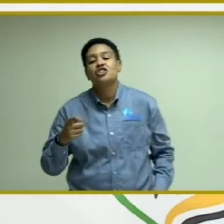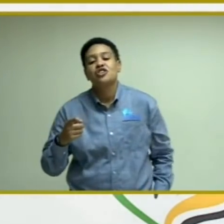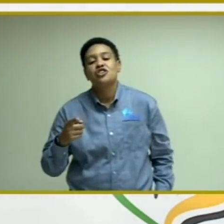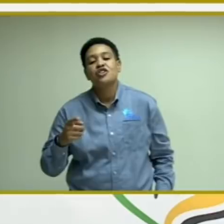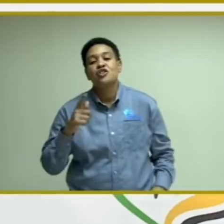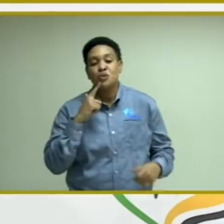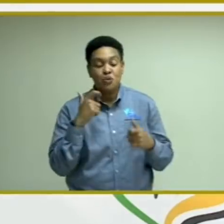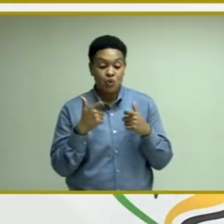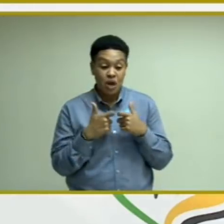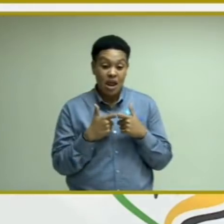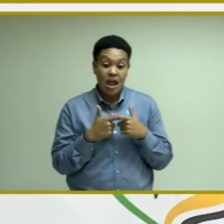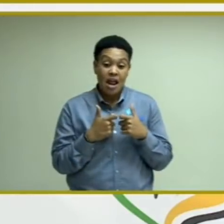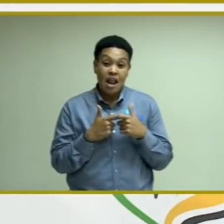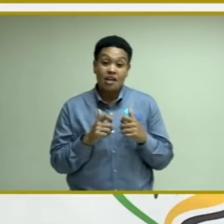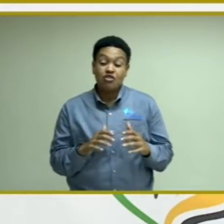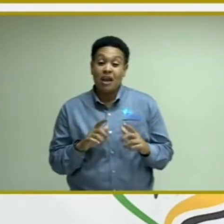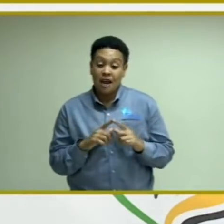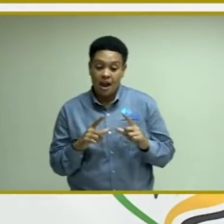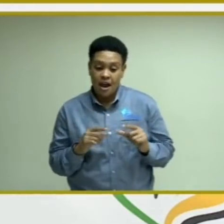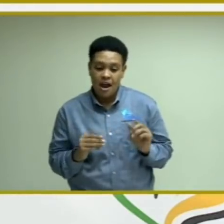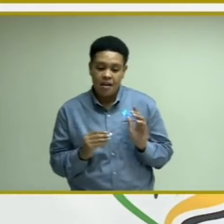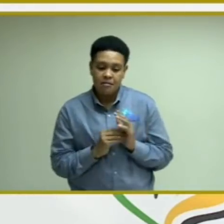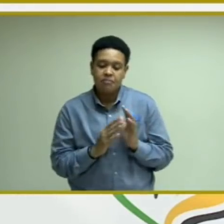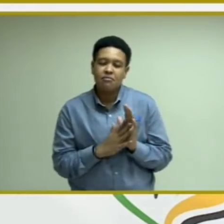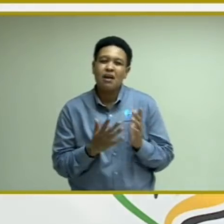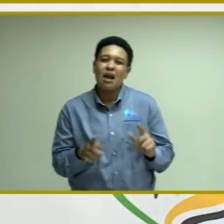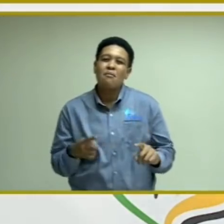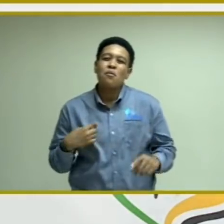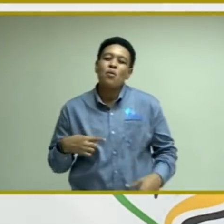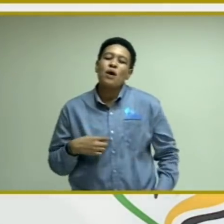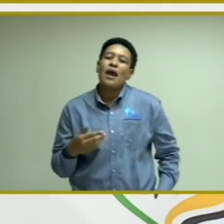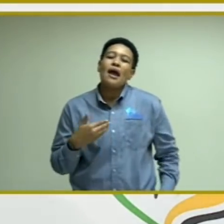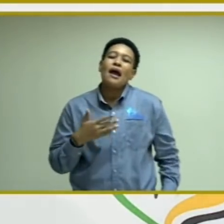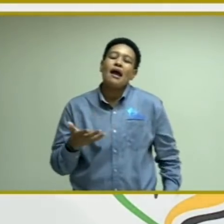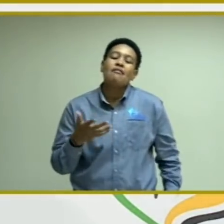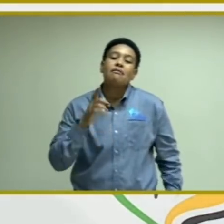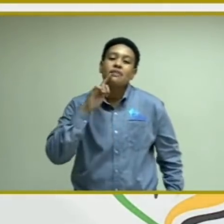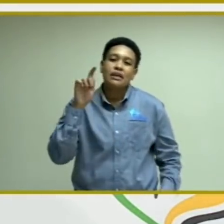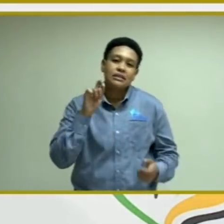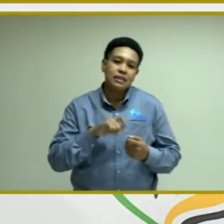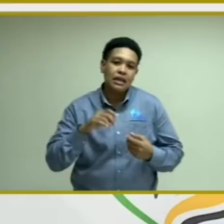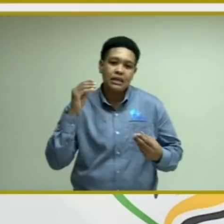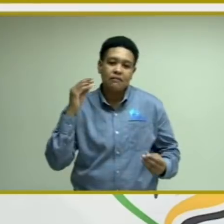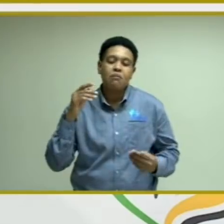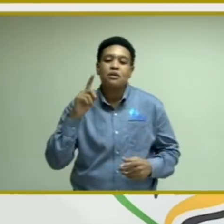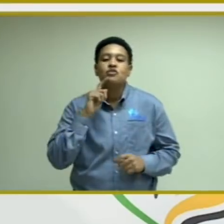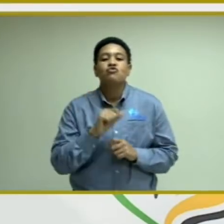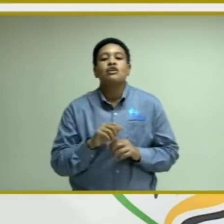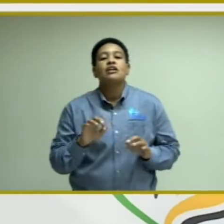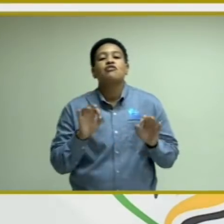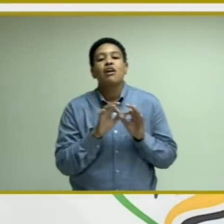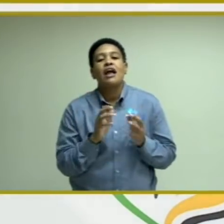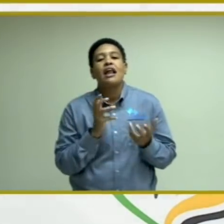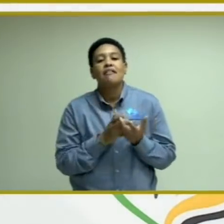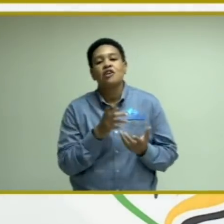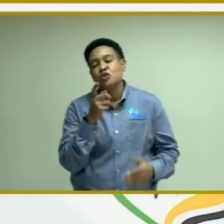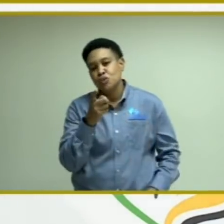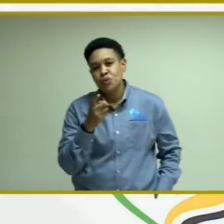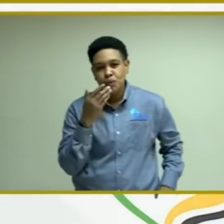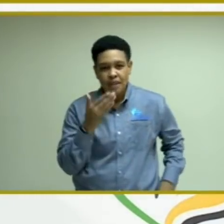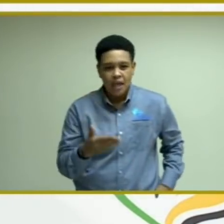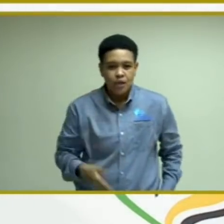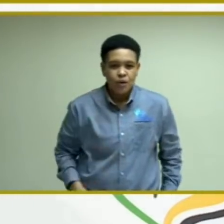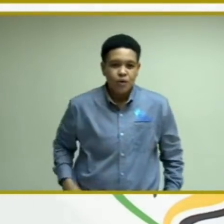the electronic card, then we have the exact information that is relevant to you. Thank